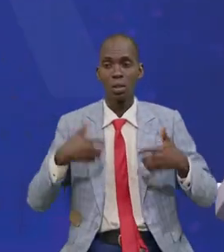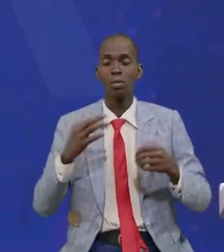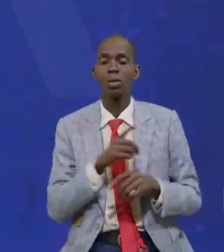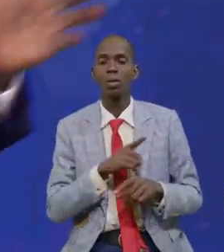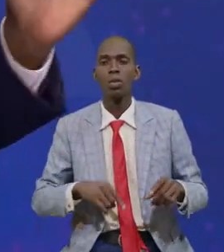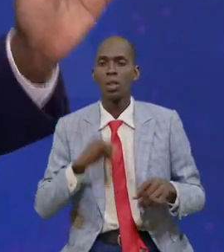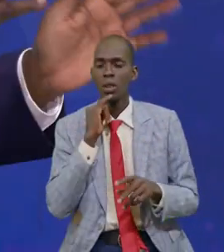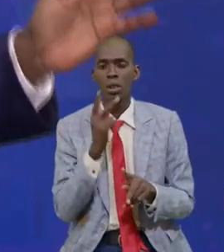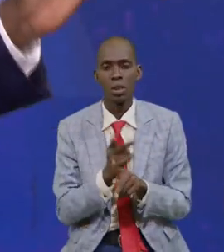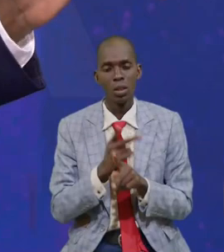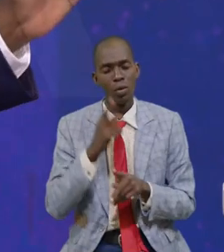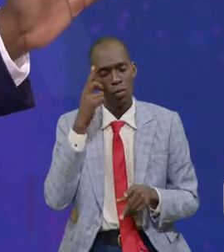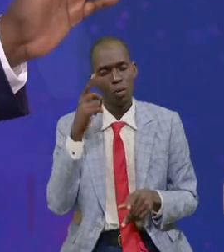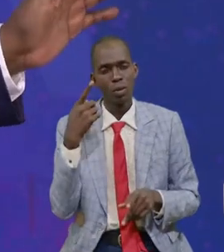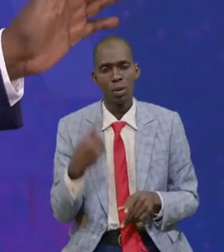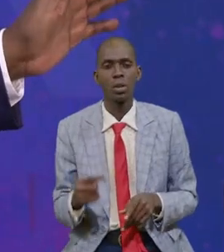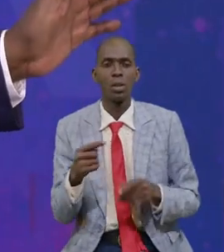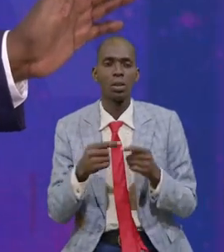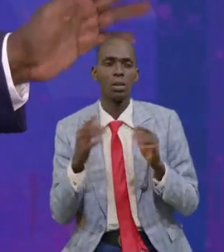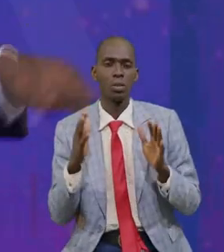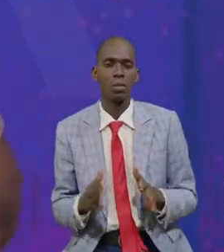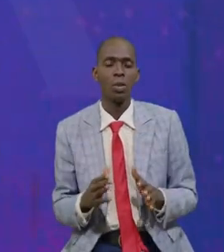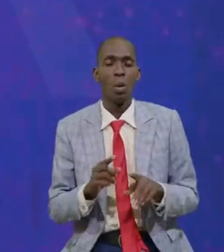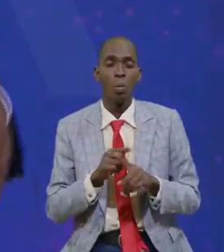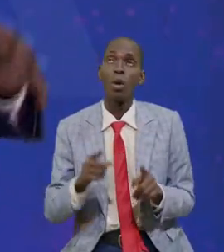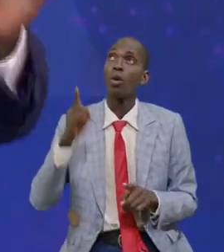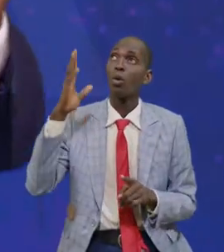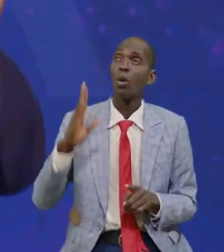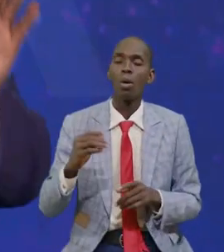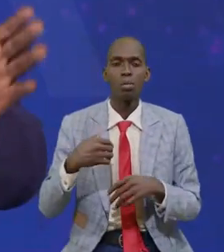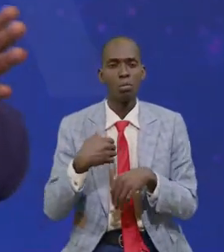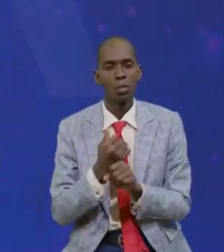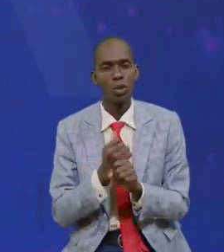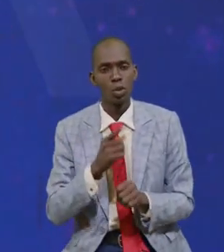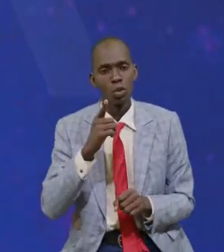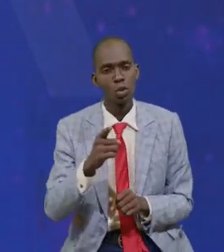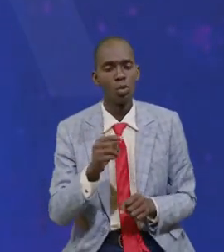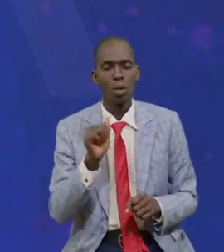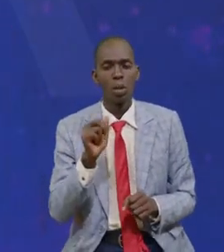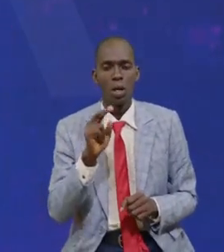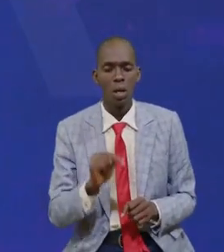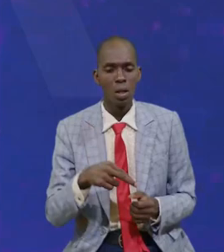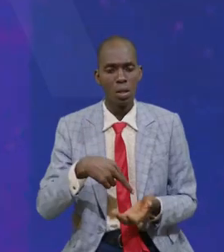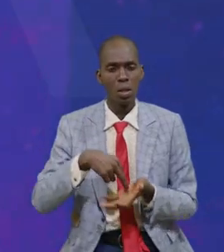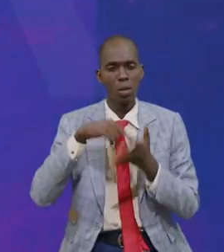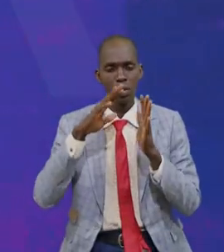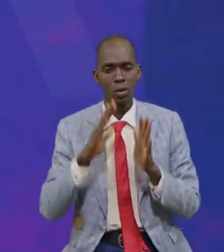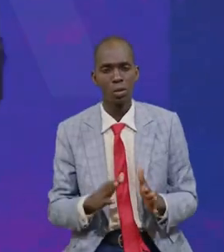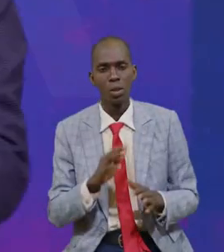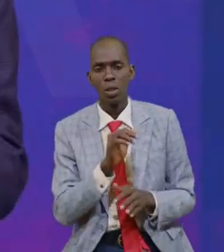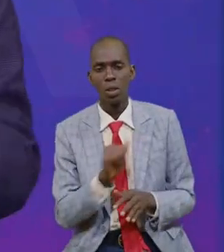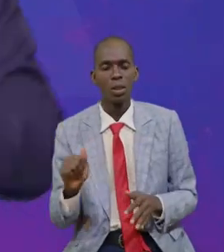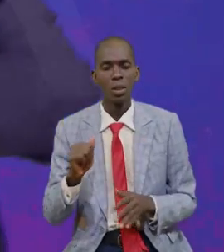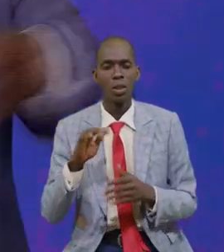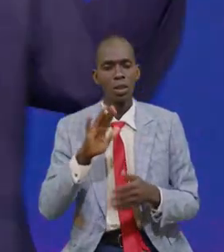own mind, he makes you an ambassador. He makes you a child of God. He makes you